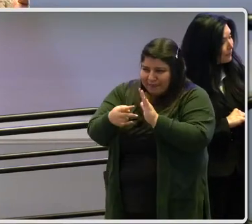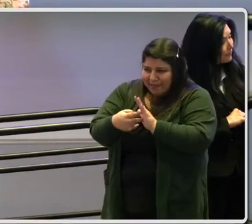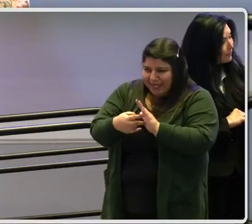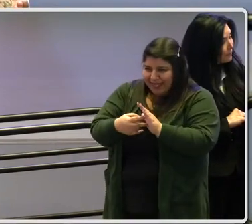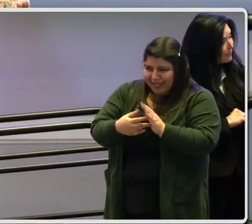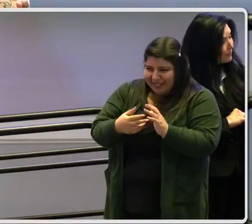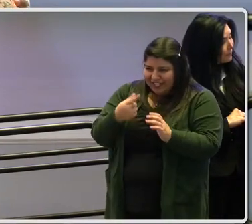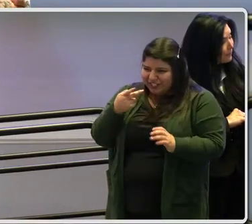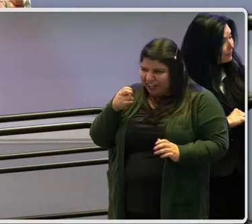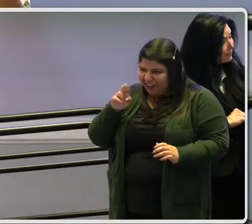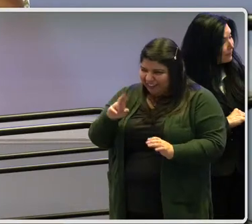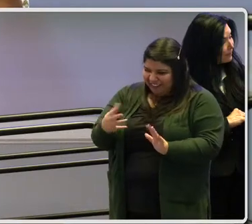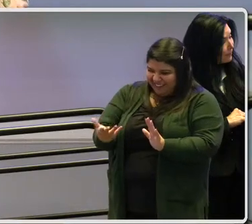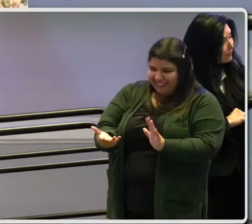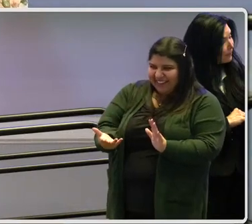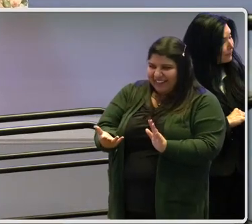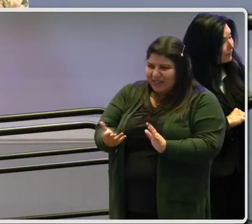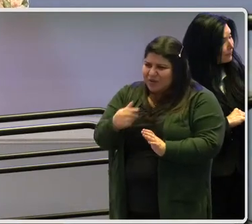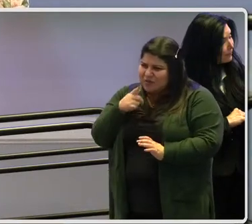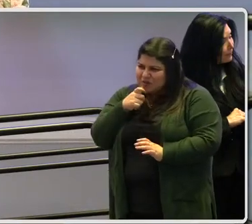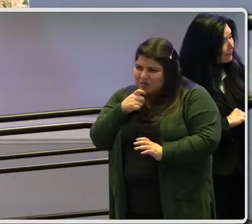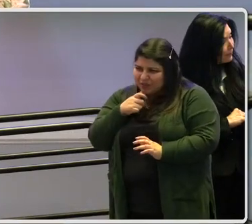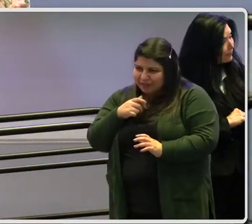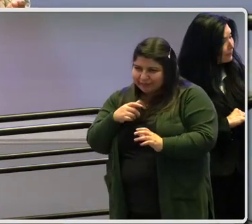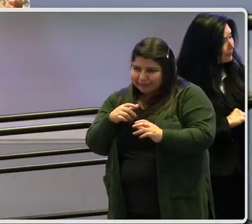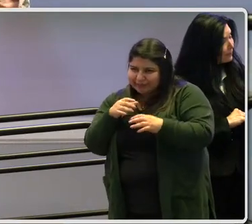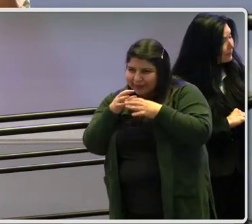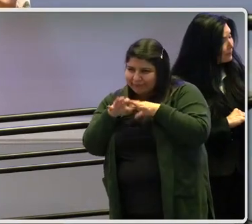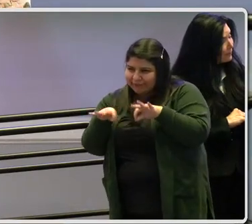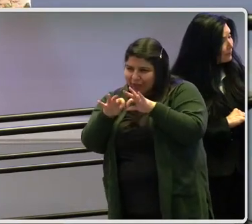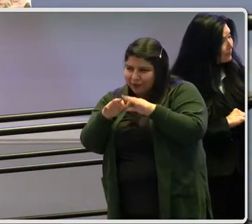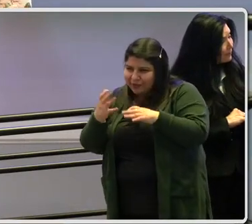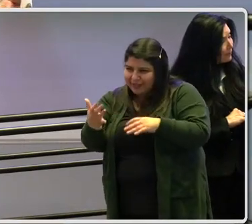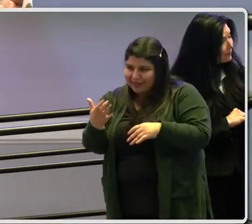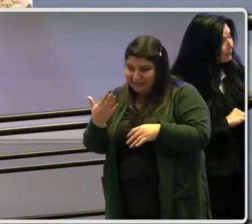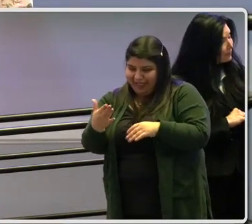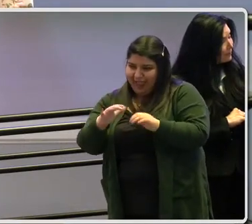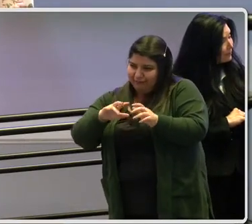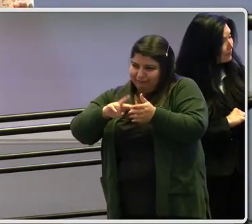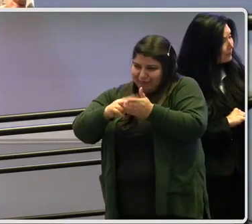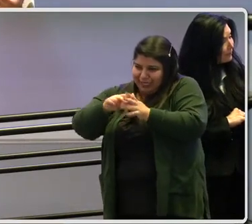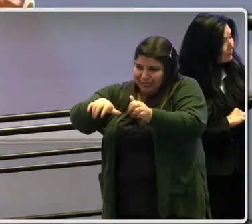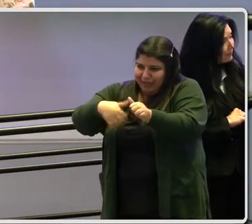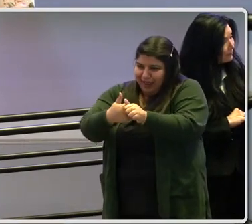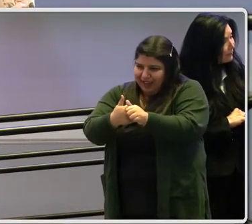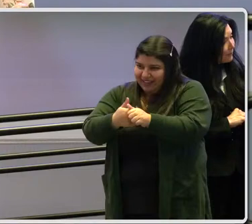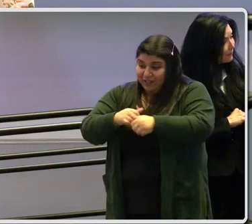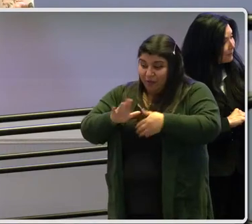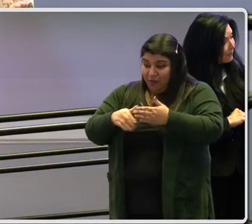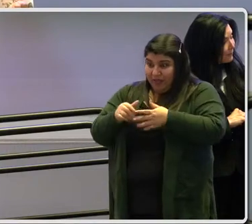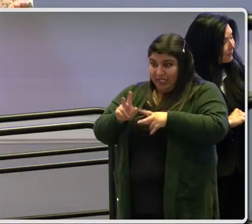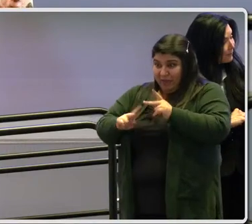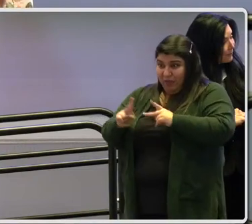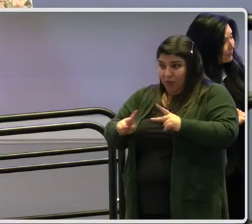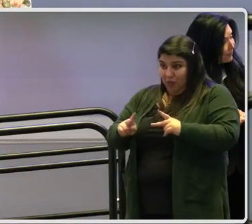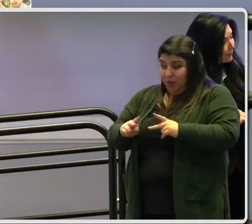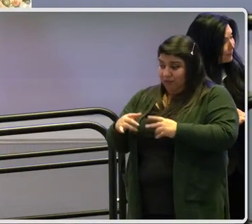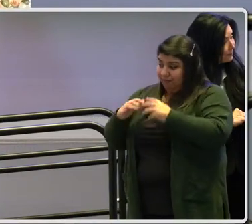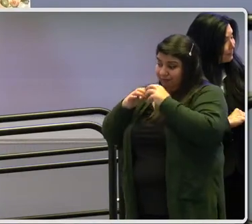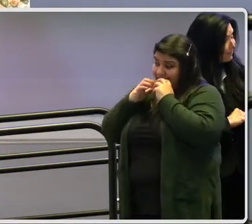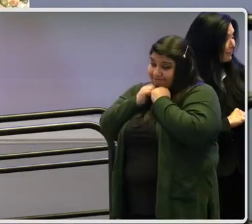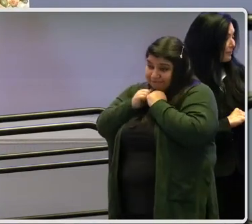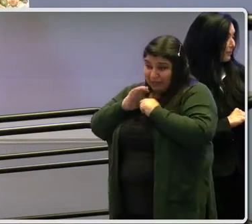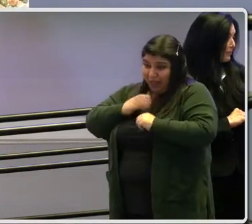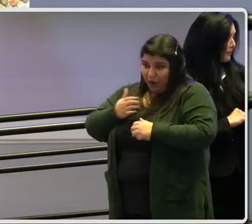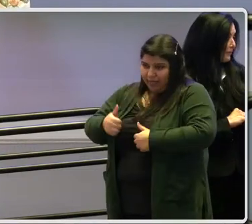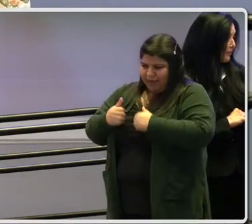what it means to us? Who holds value to us? And how we celebrate these people who are immensely valuable in our lives.